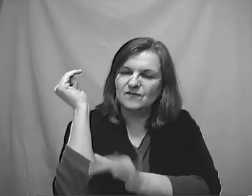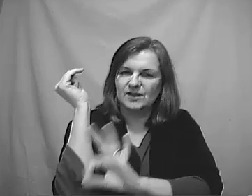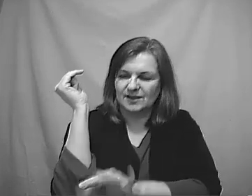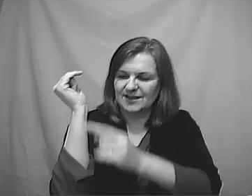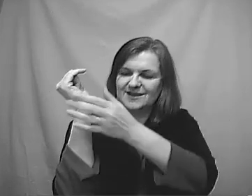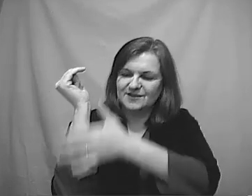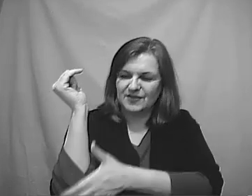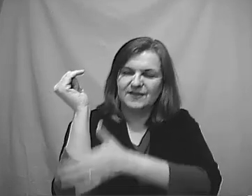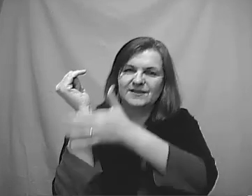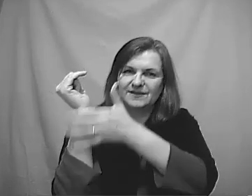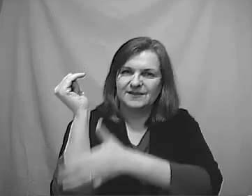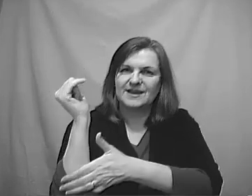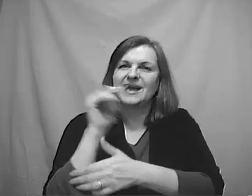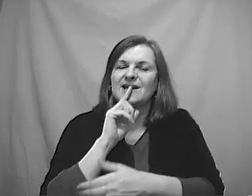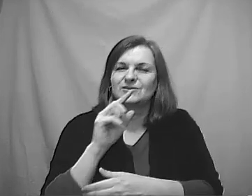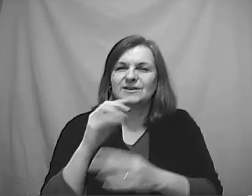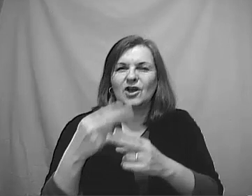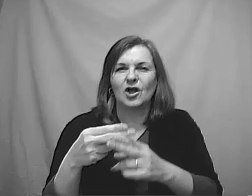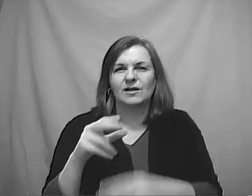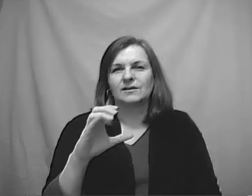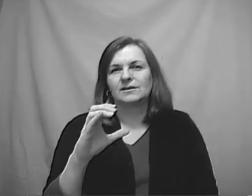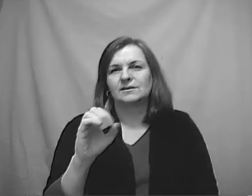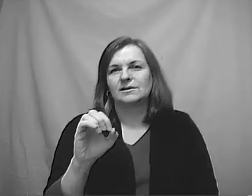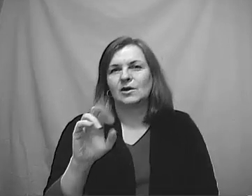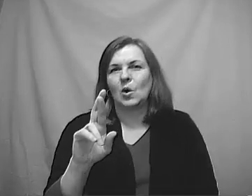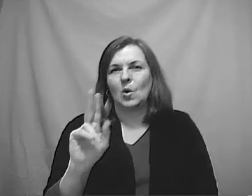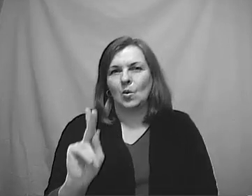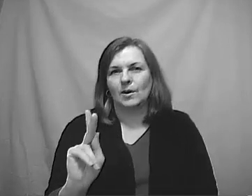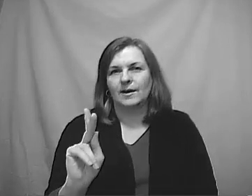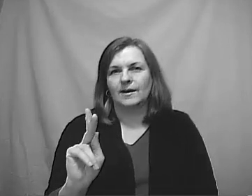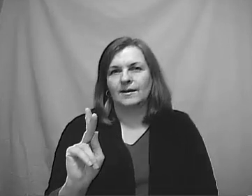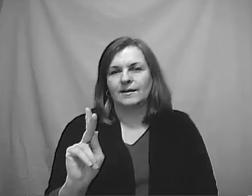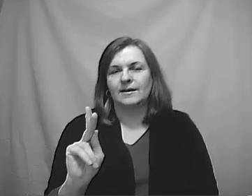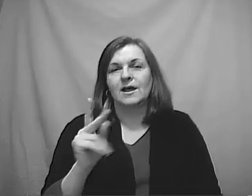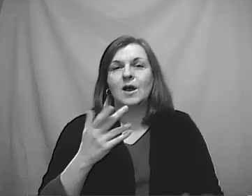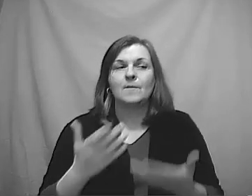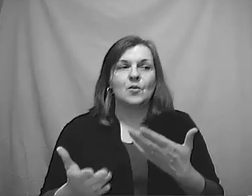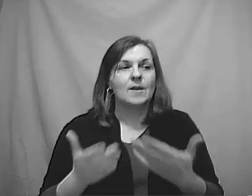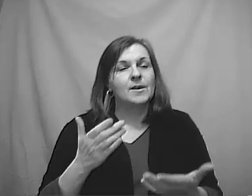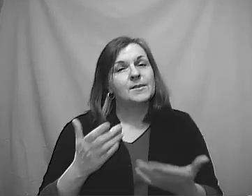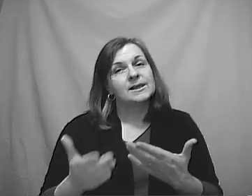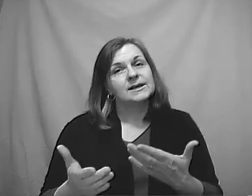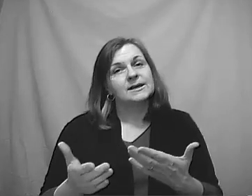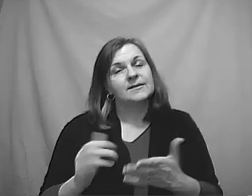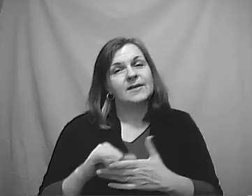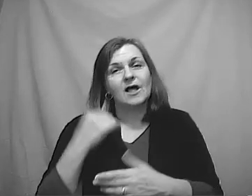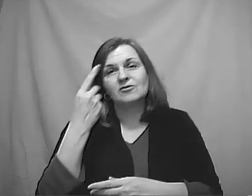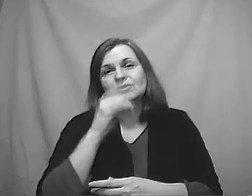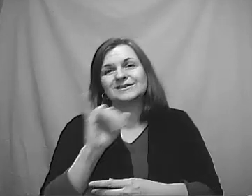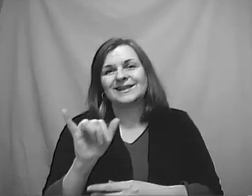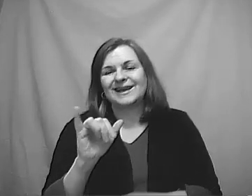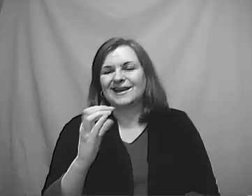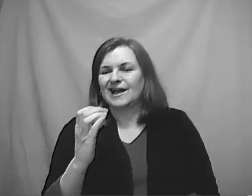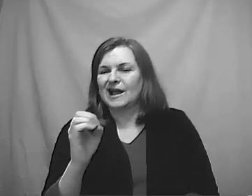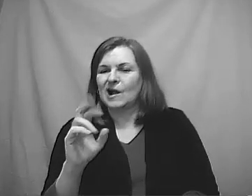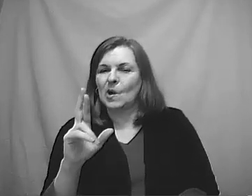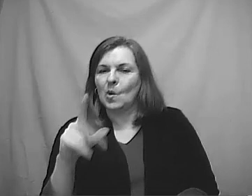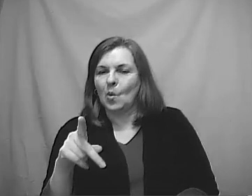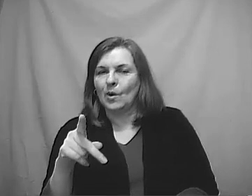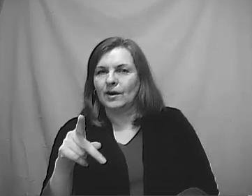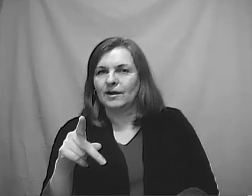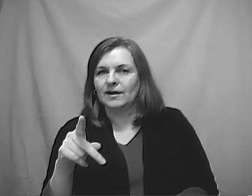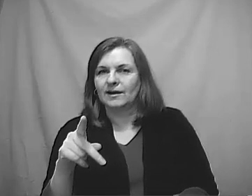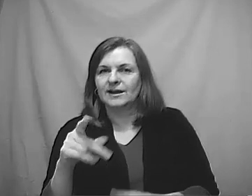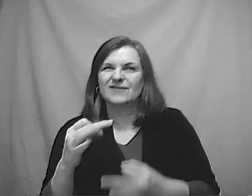that you could pick off on the outside of the bark, is actually called cork. Okay, and it probably